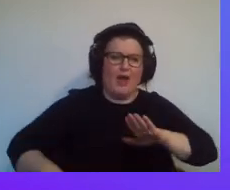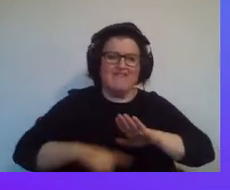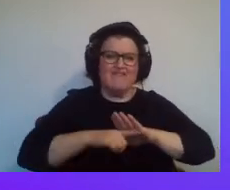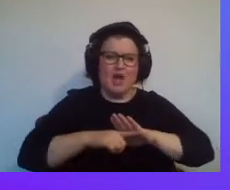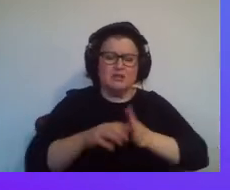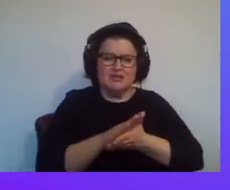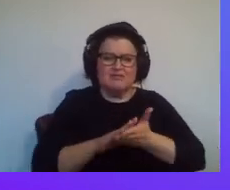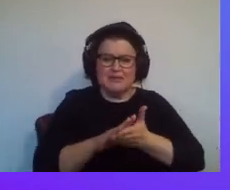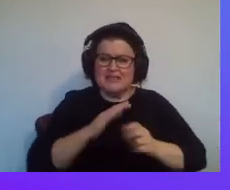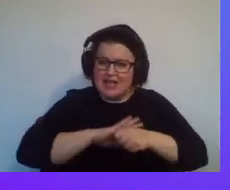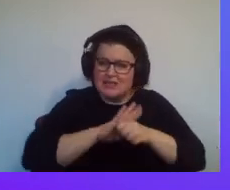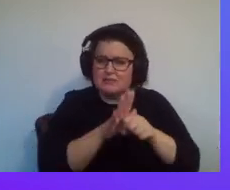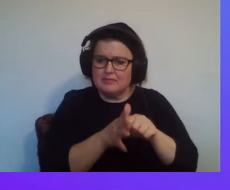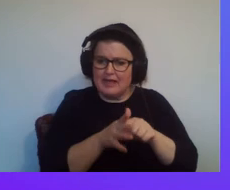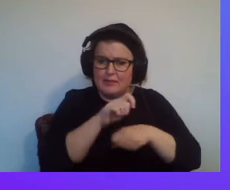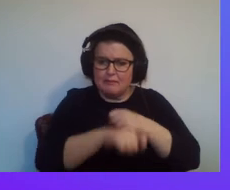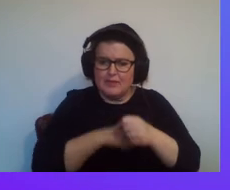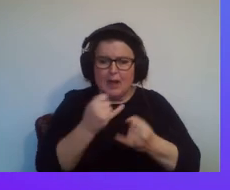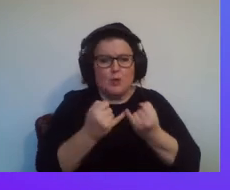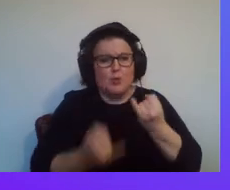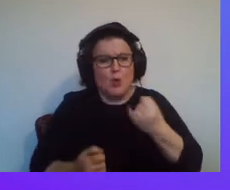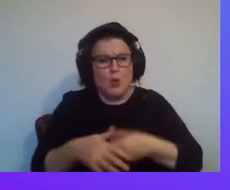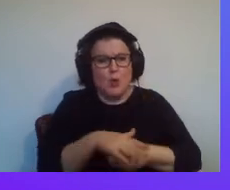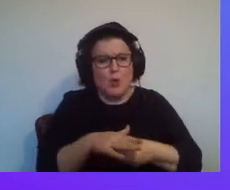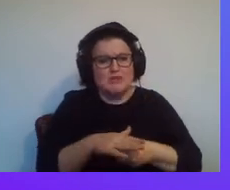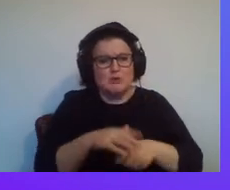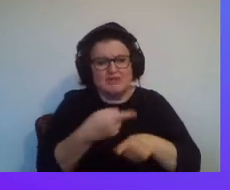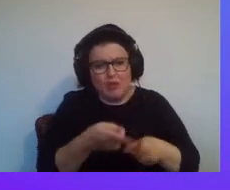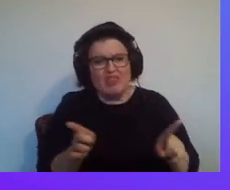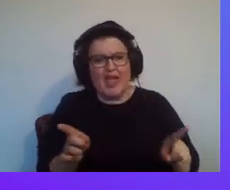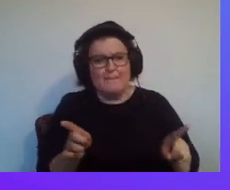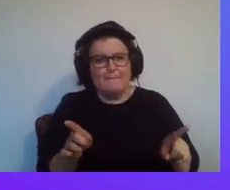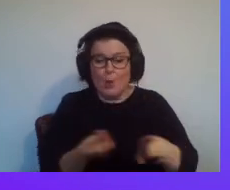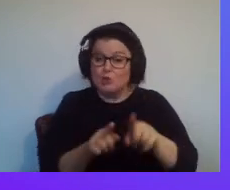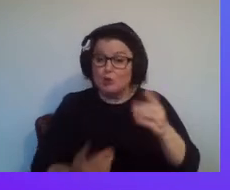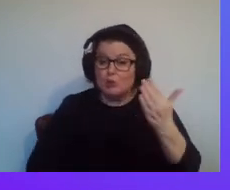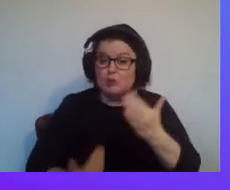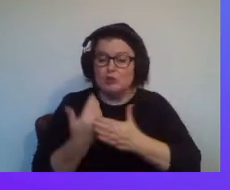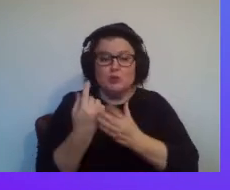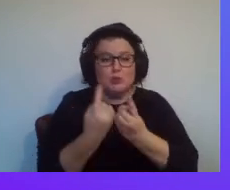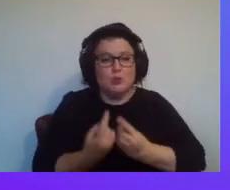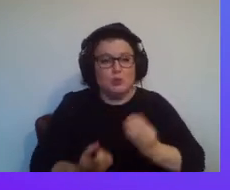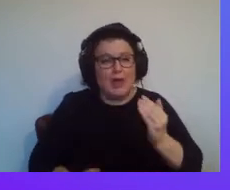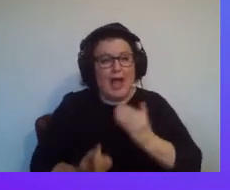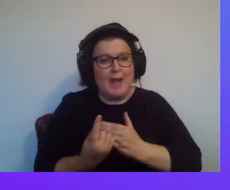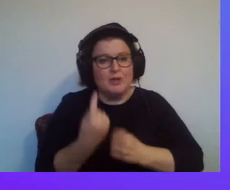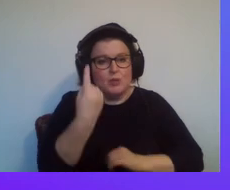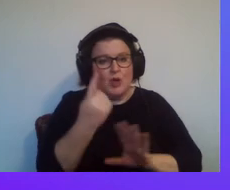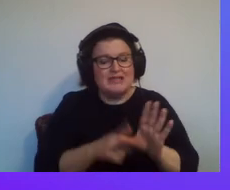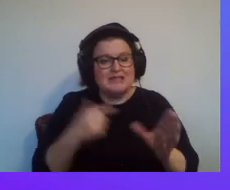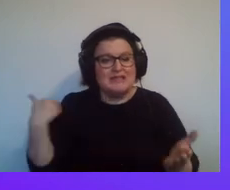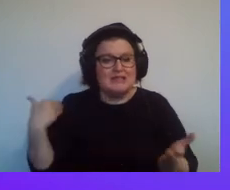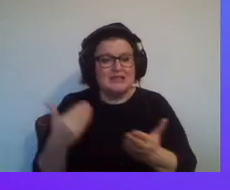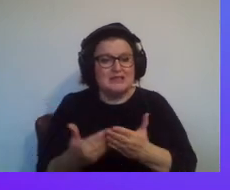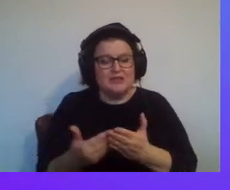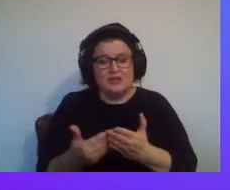has exacerbated. The pandemic has made some of these worse. There are also new things which have emerged over the last year, which have placed communities at